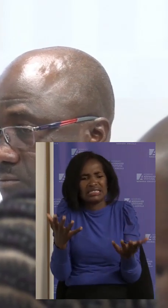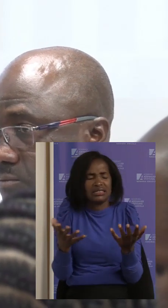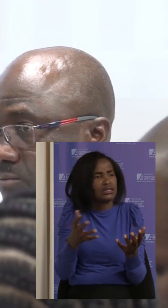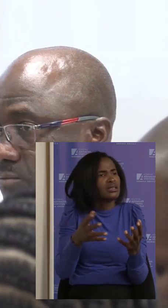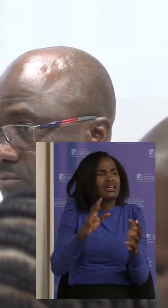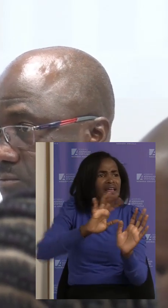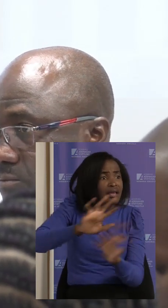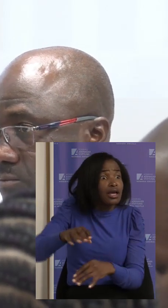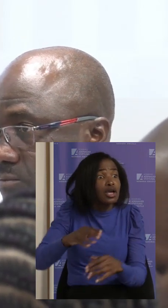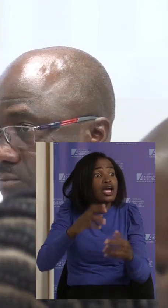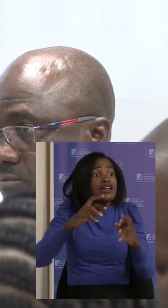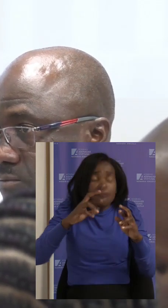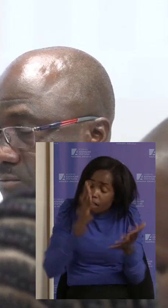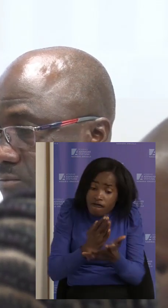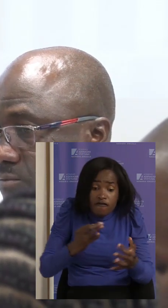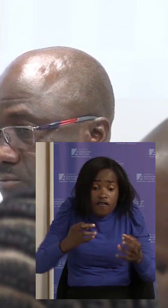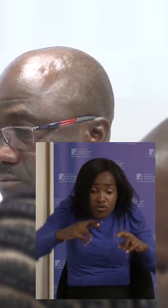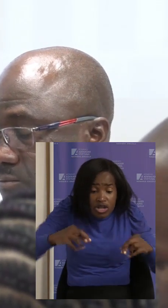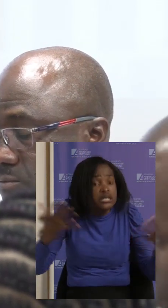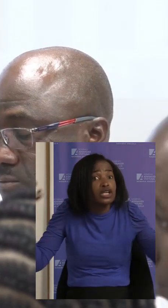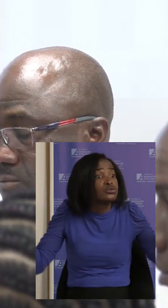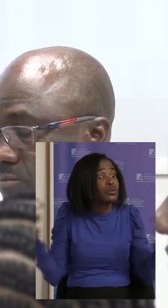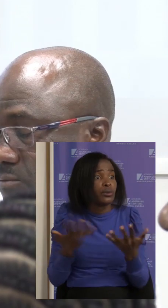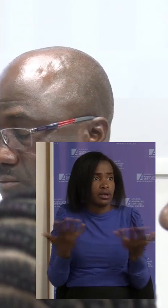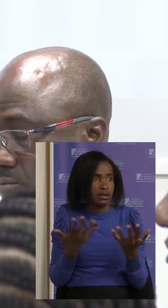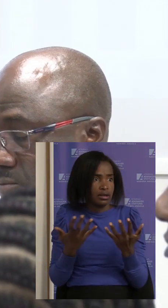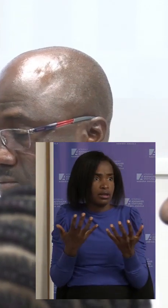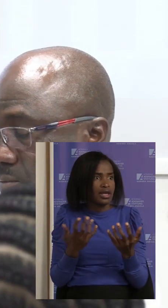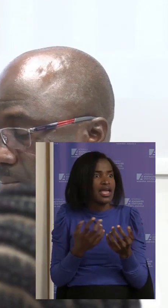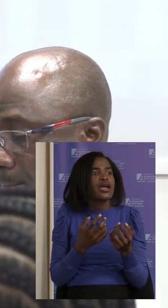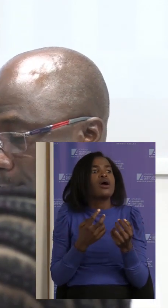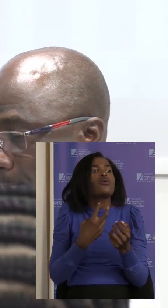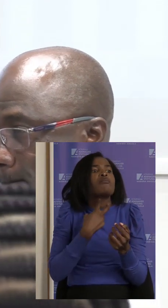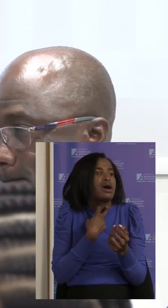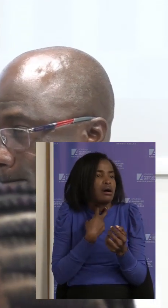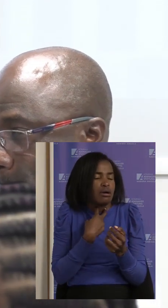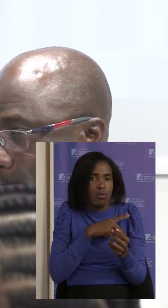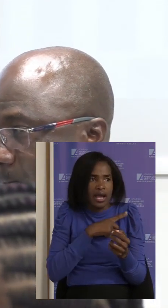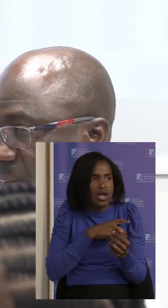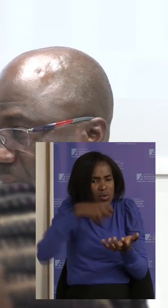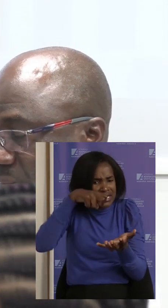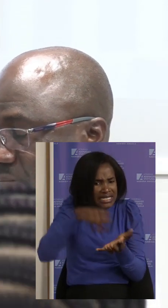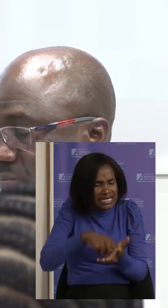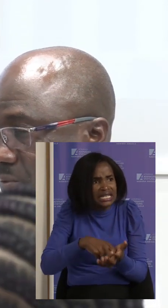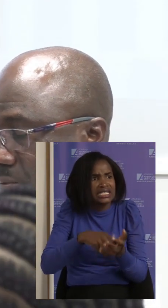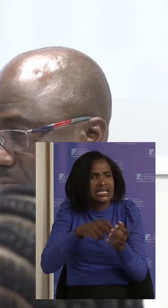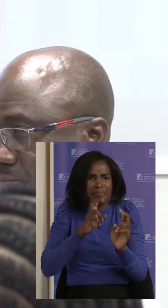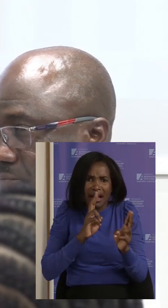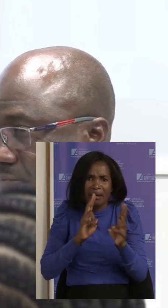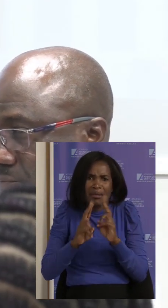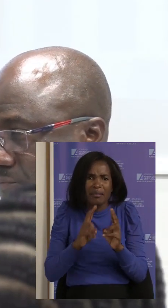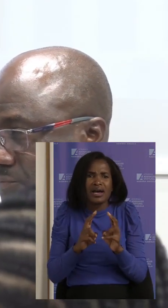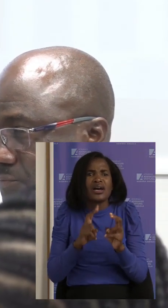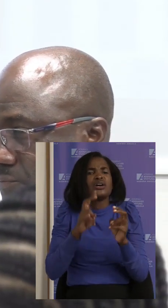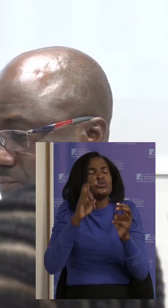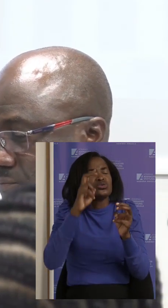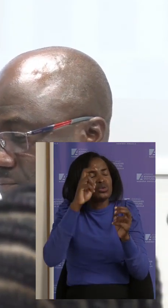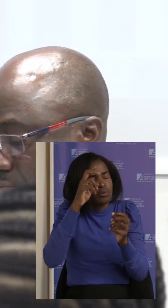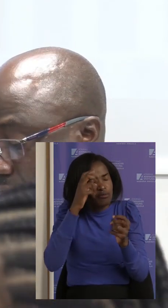it's a blessing, but we need to sit down and have a methodical paper to address why we are where we